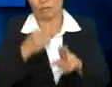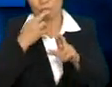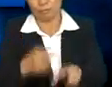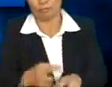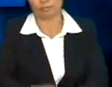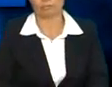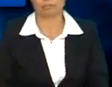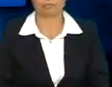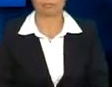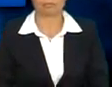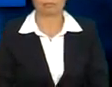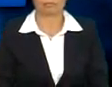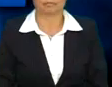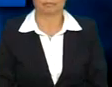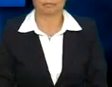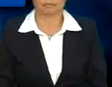results.